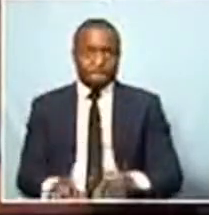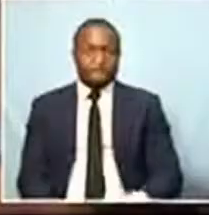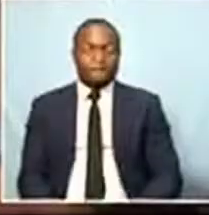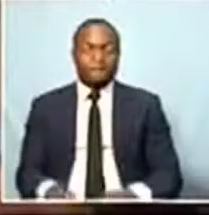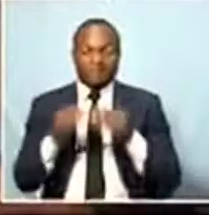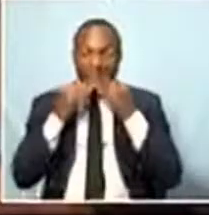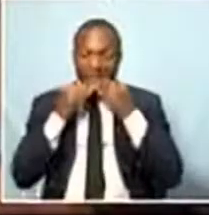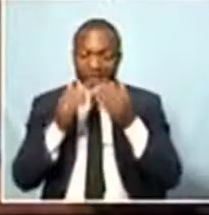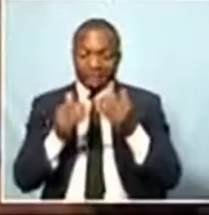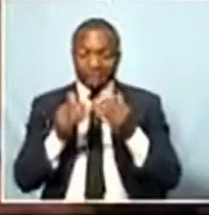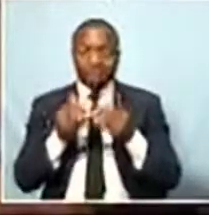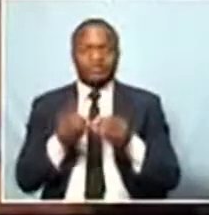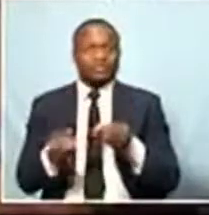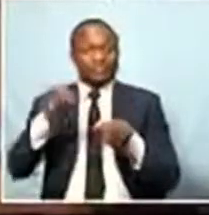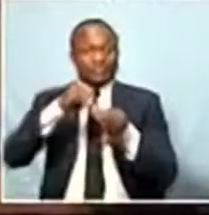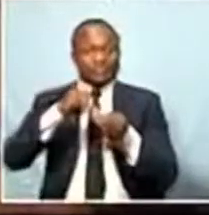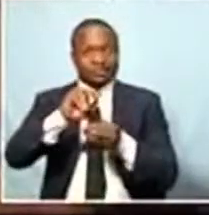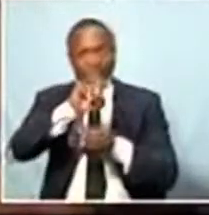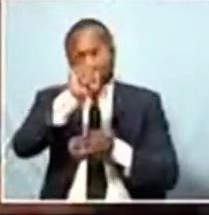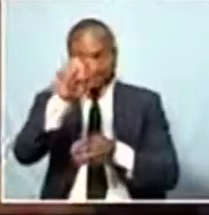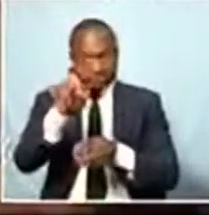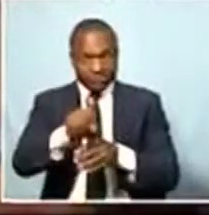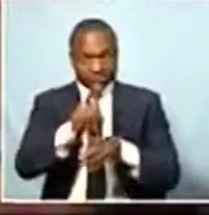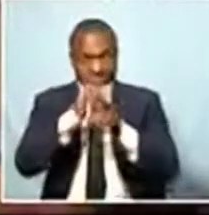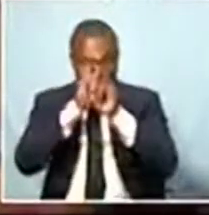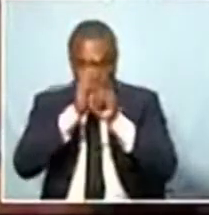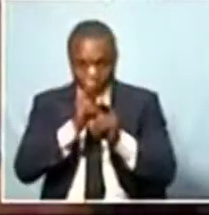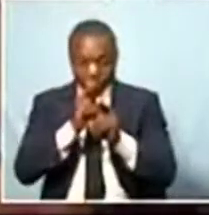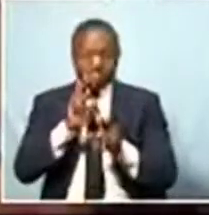Thank you very much. Further questions? Honorable Nyemba.